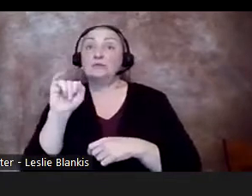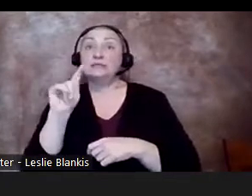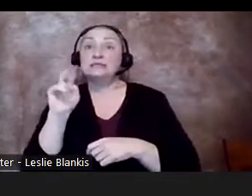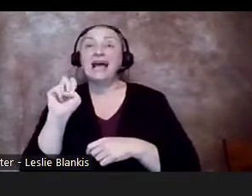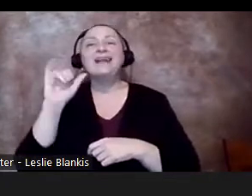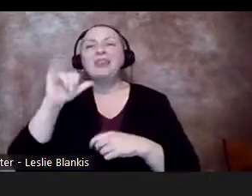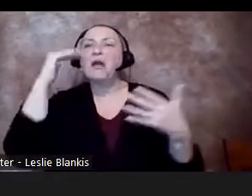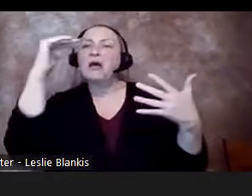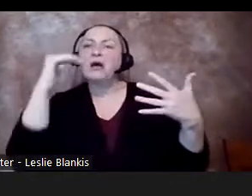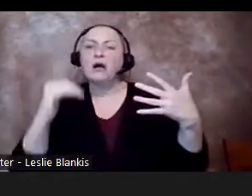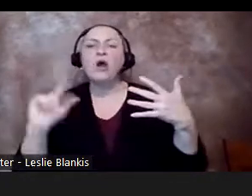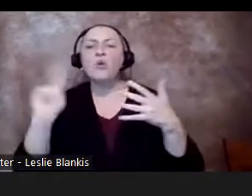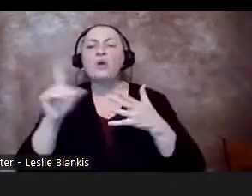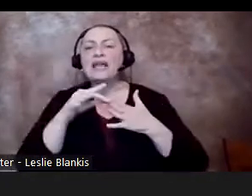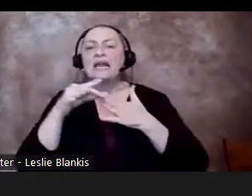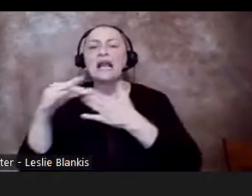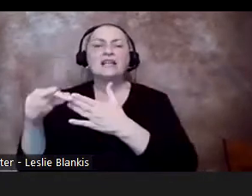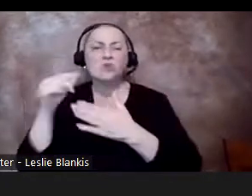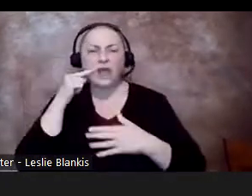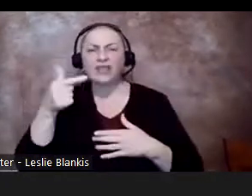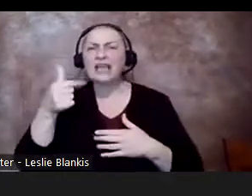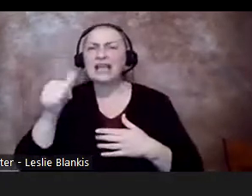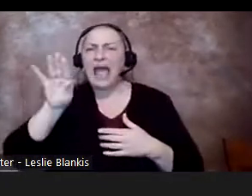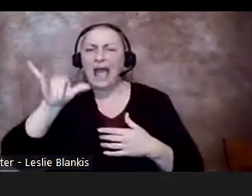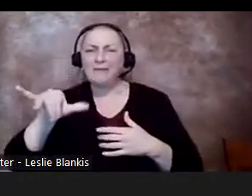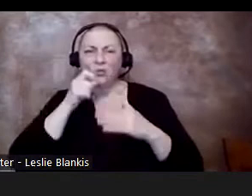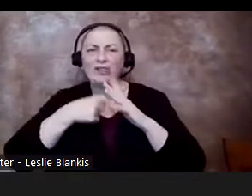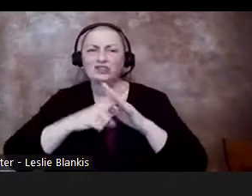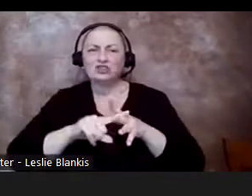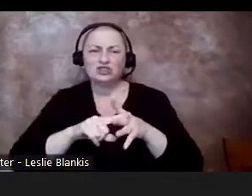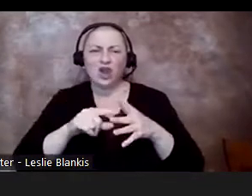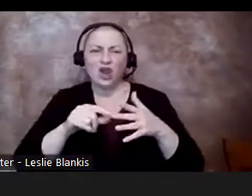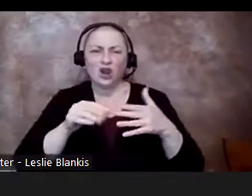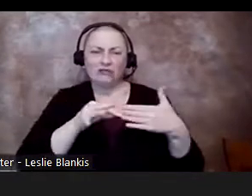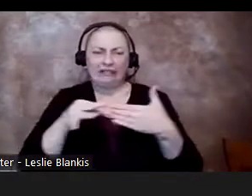you on that. And I think Gabby's going to start driving in just 1 second. Here you go, Gabby.